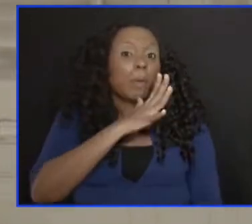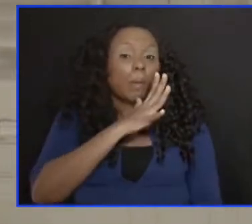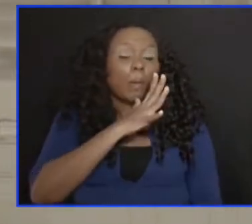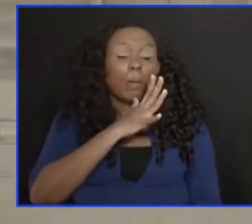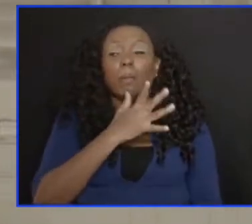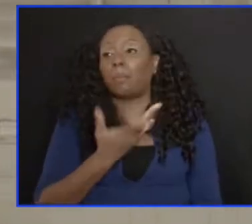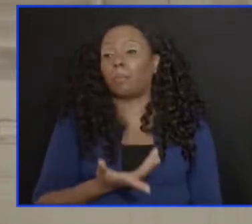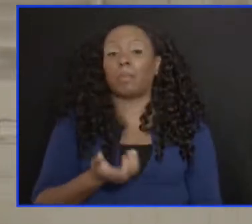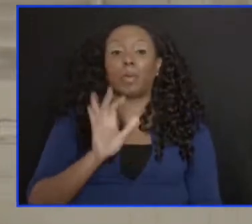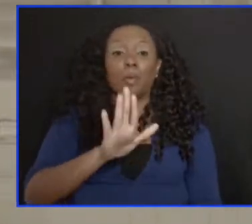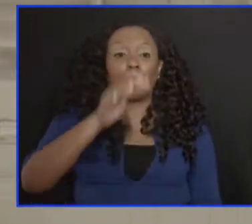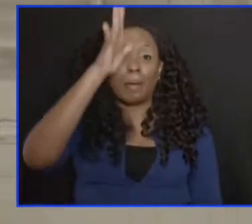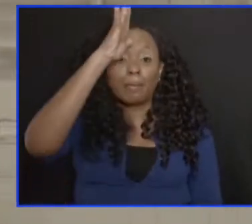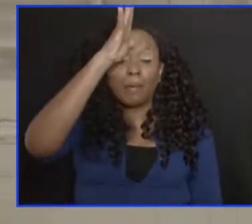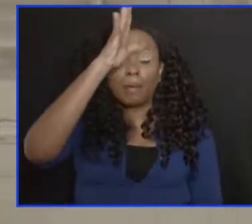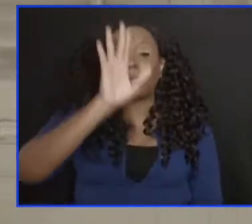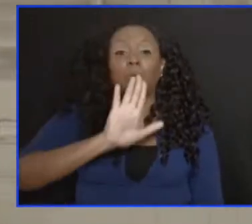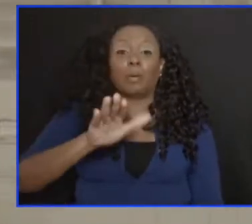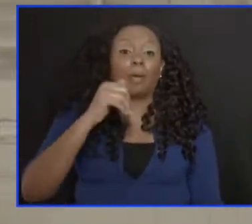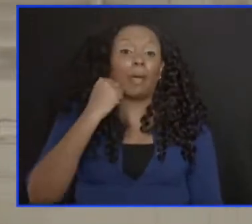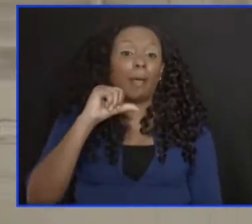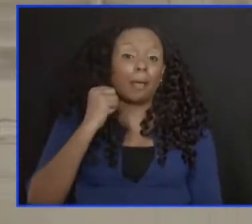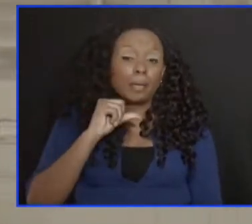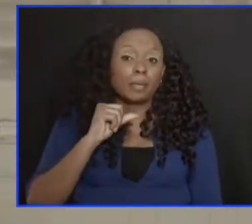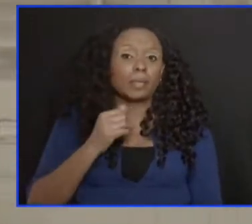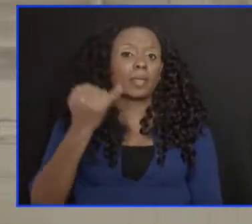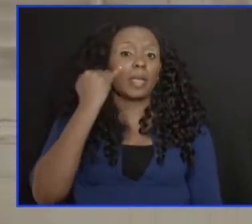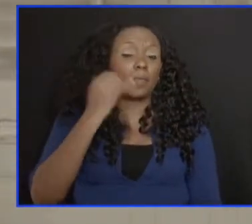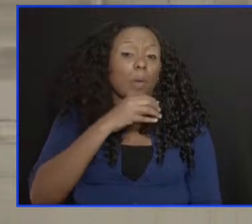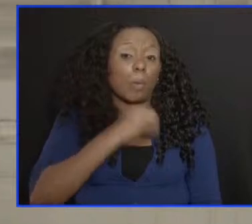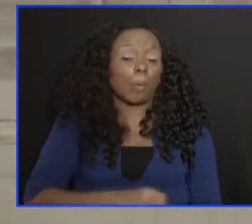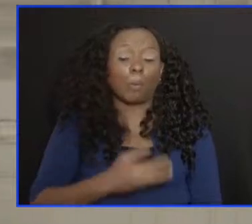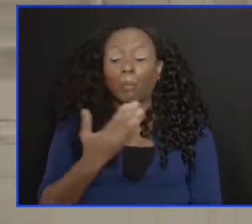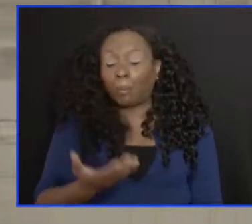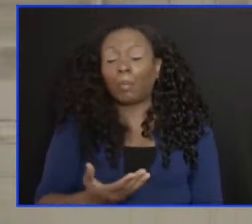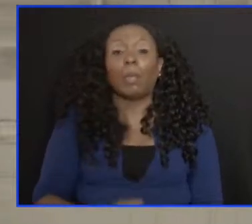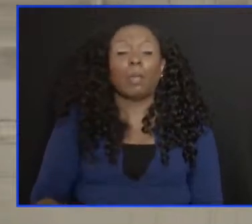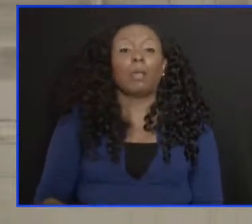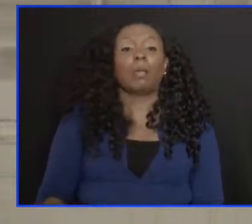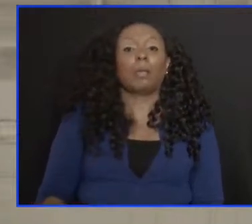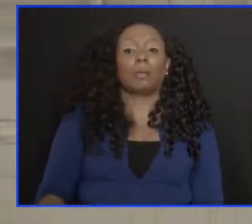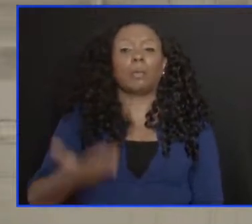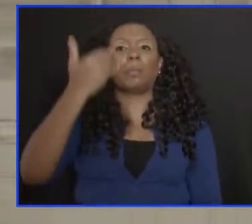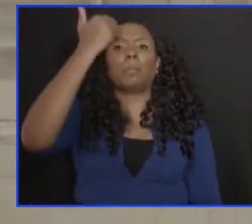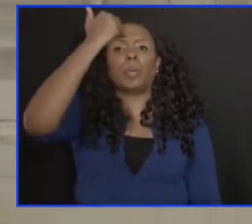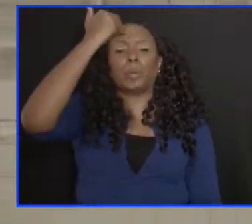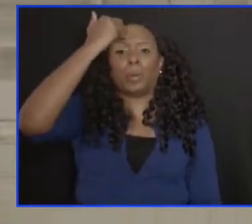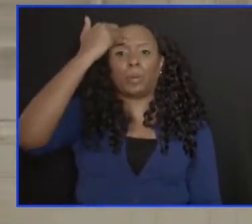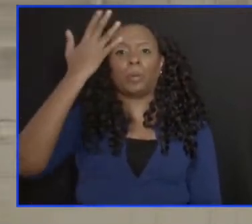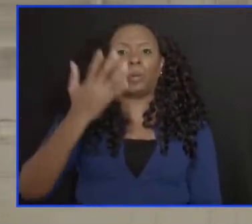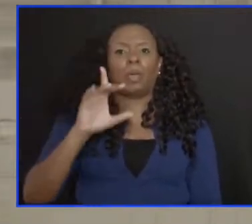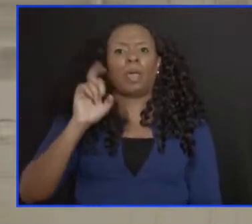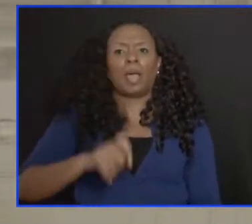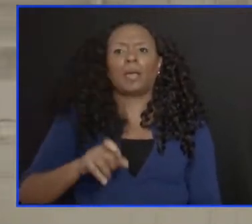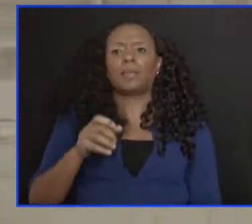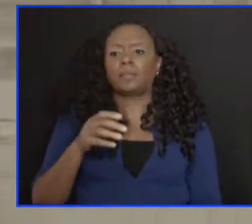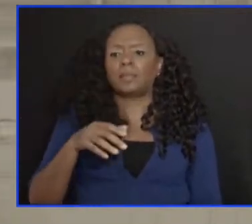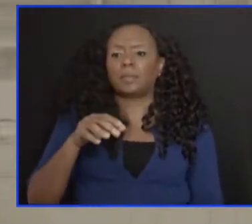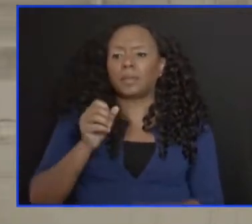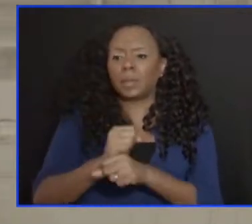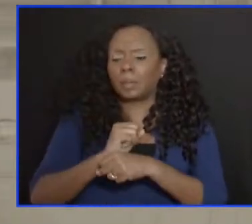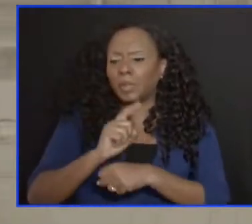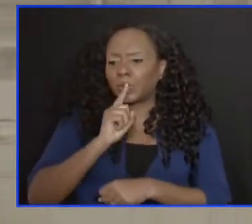people, maybe your elderly aunt, etc., in the home population, we know in this country at present that there been